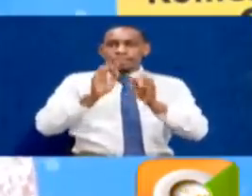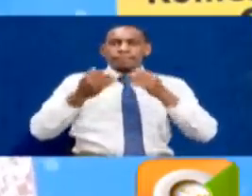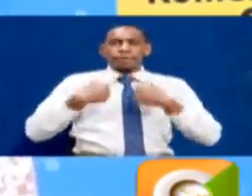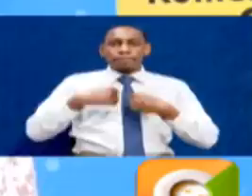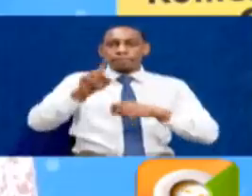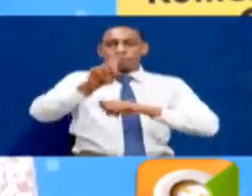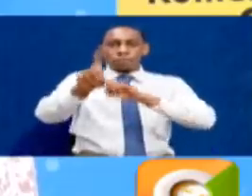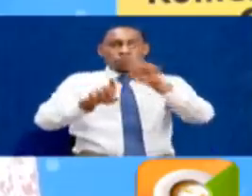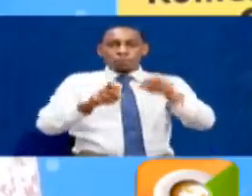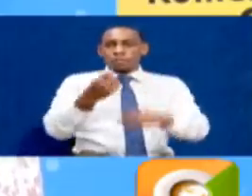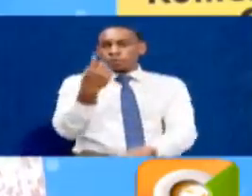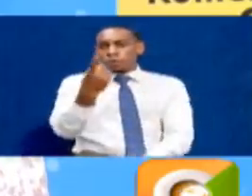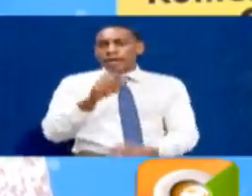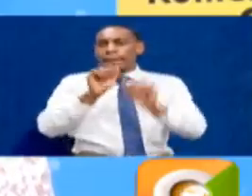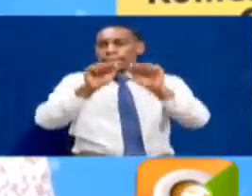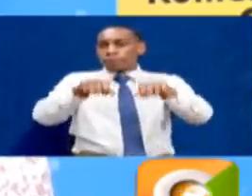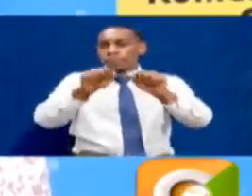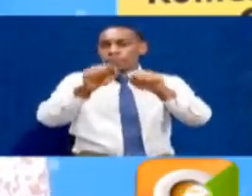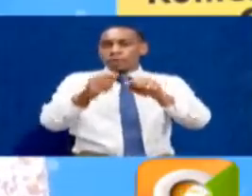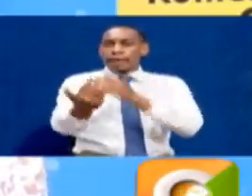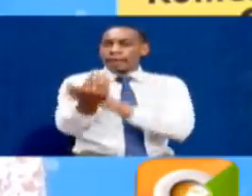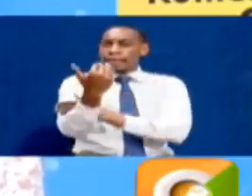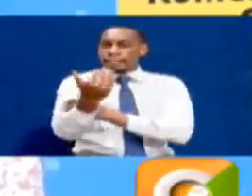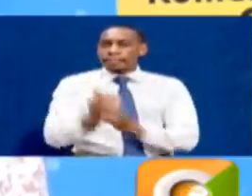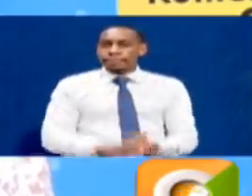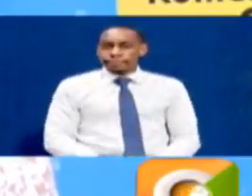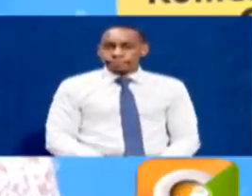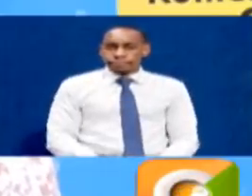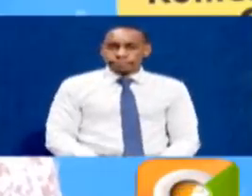ana swali moja anaweza uliza.